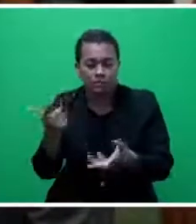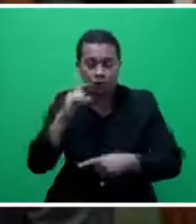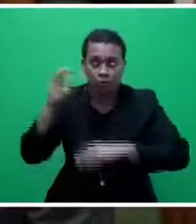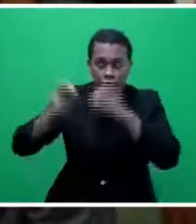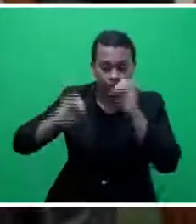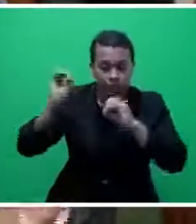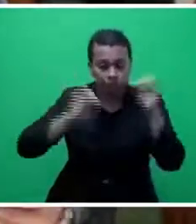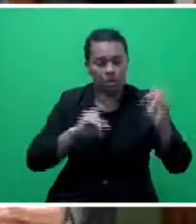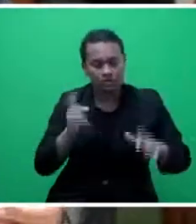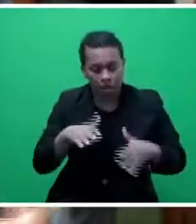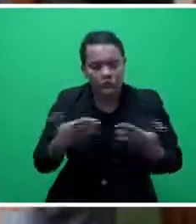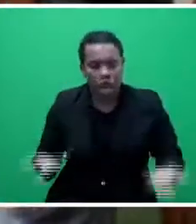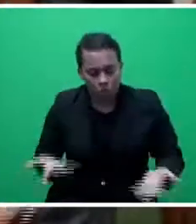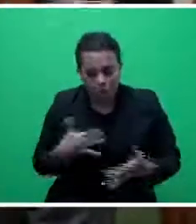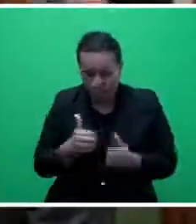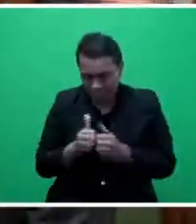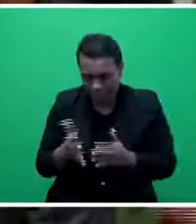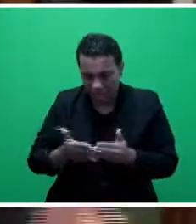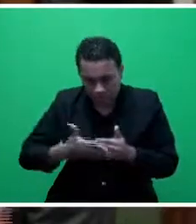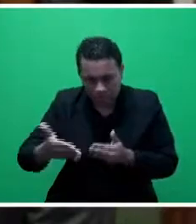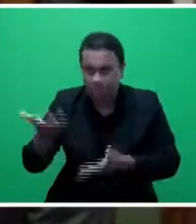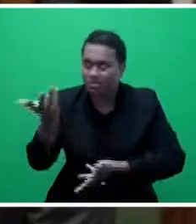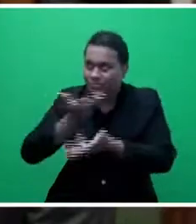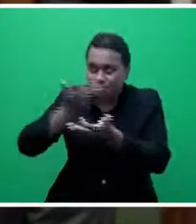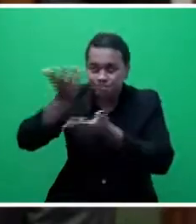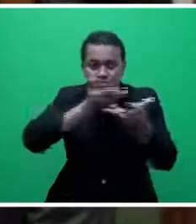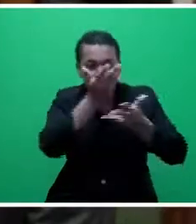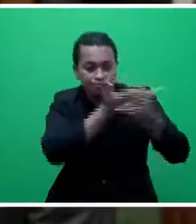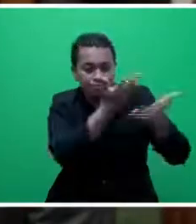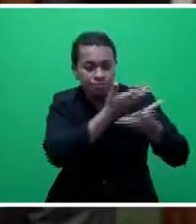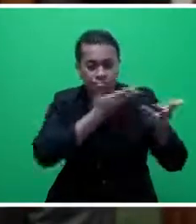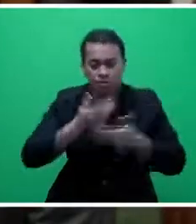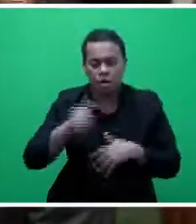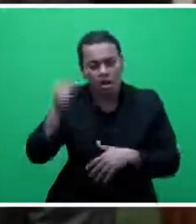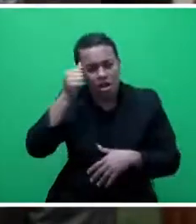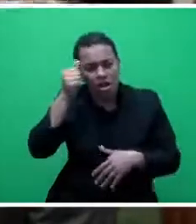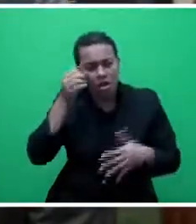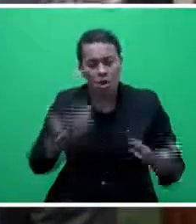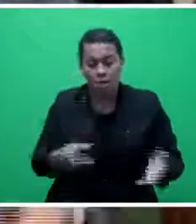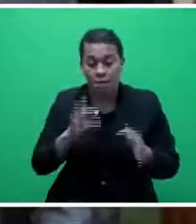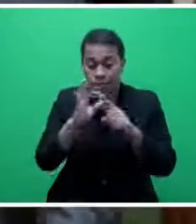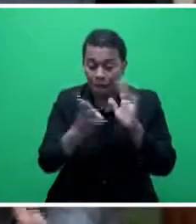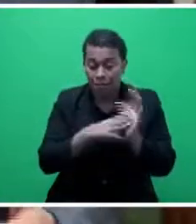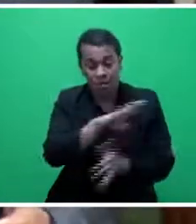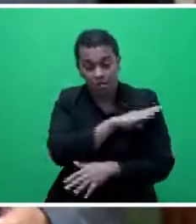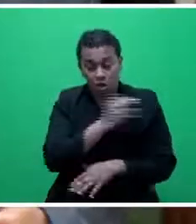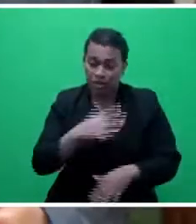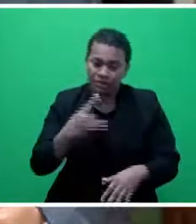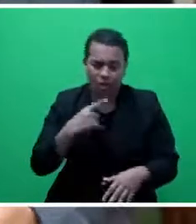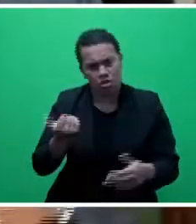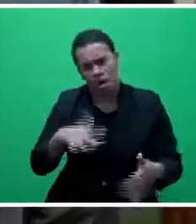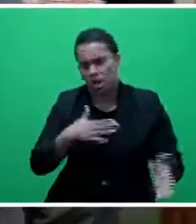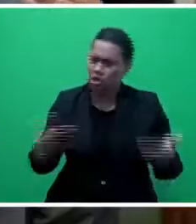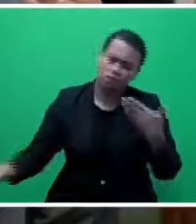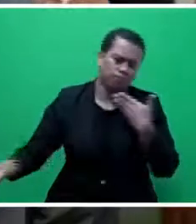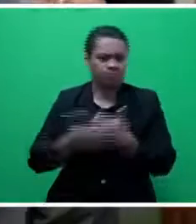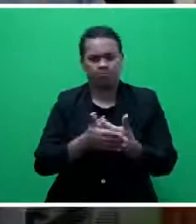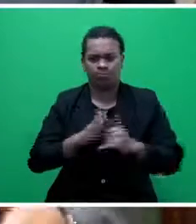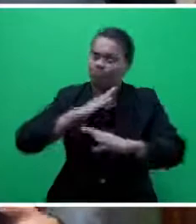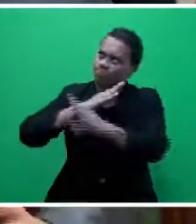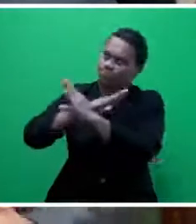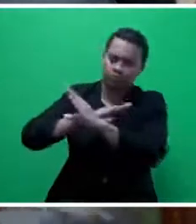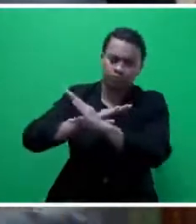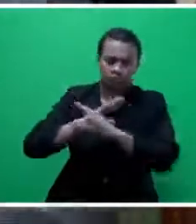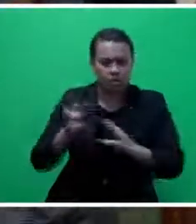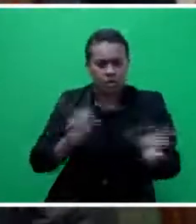the discussions have been taking place. As the Honourable Prime Minister said continuously, we have not shut the door. We have not shut the